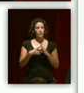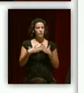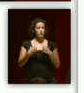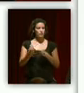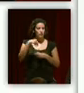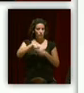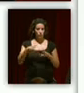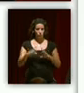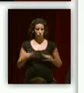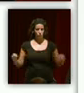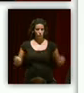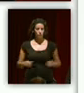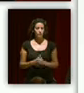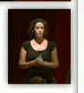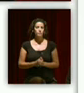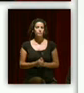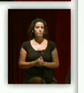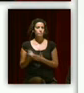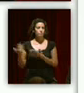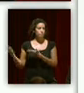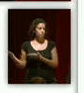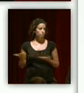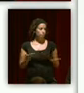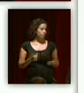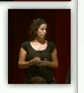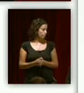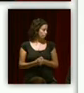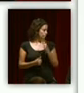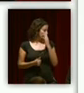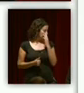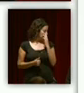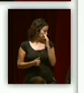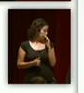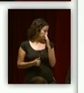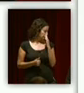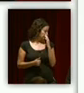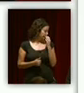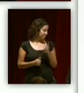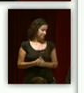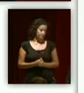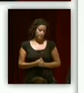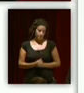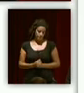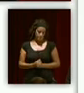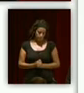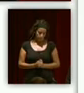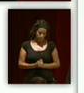promoted by the Board of Health of Andalusia. You have the floor.